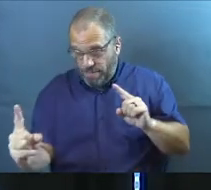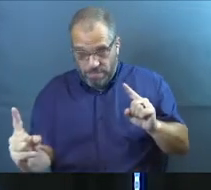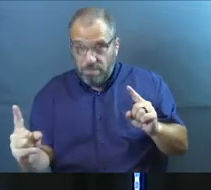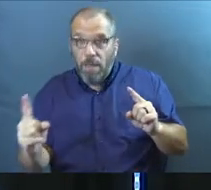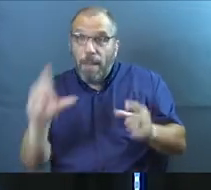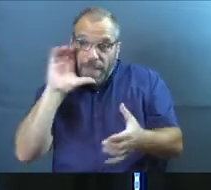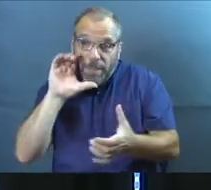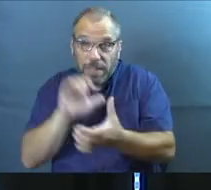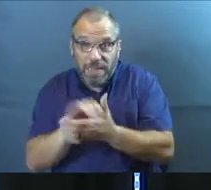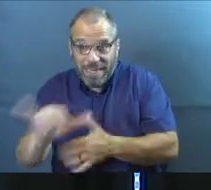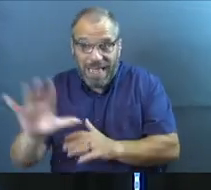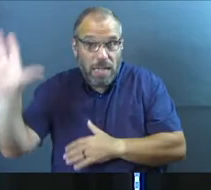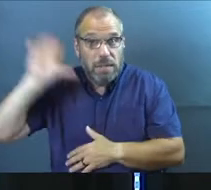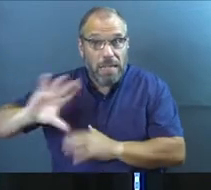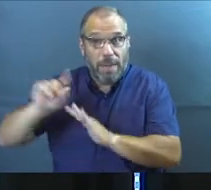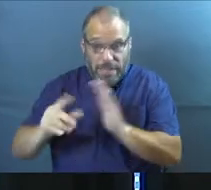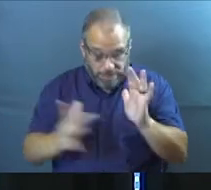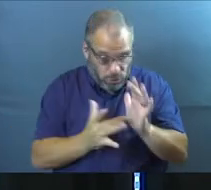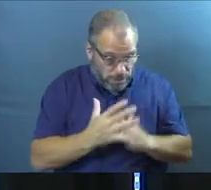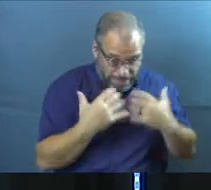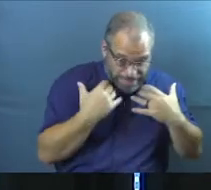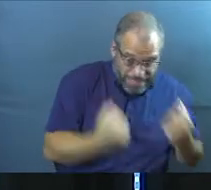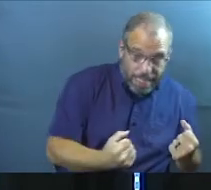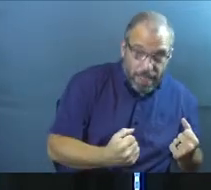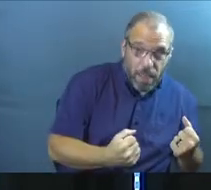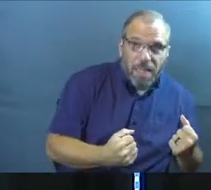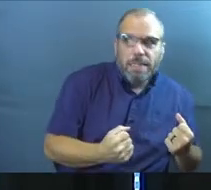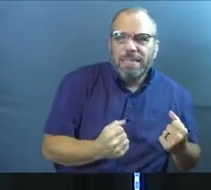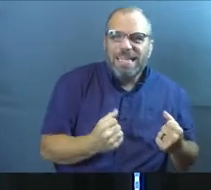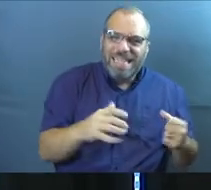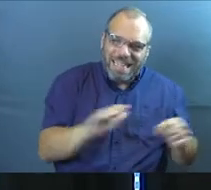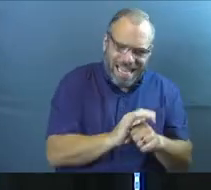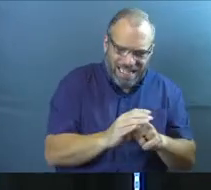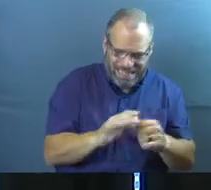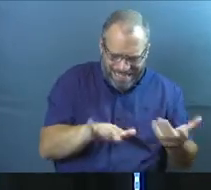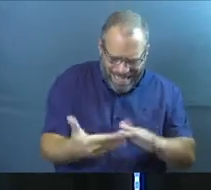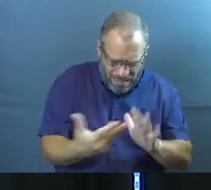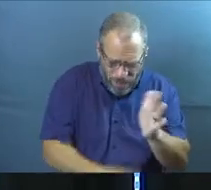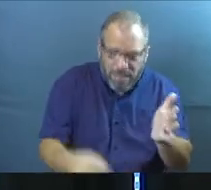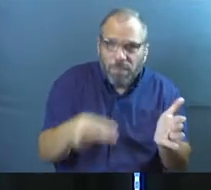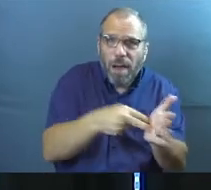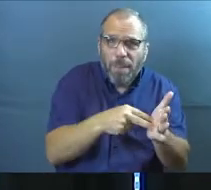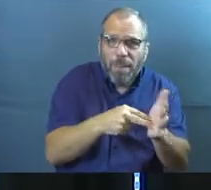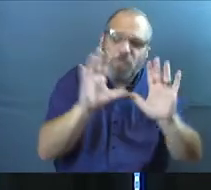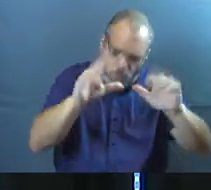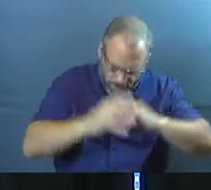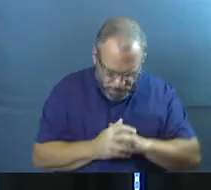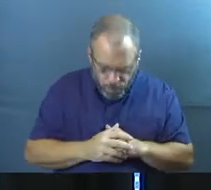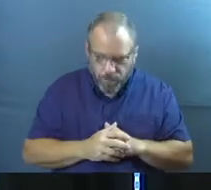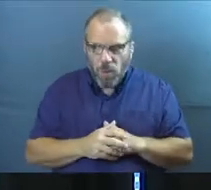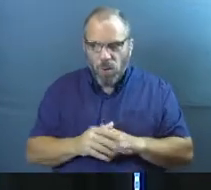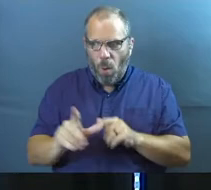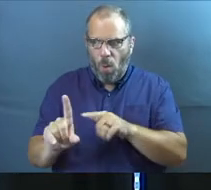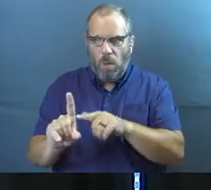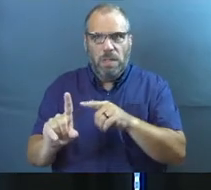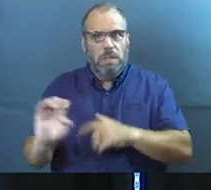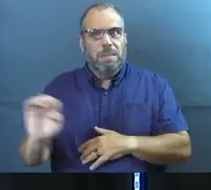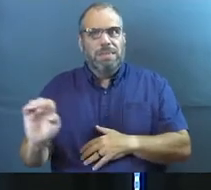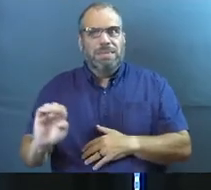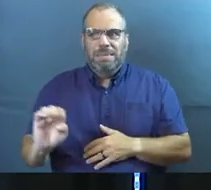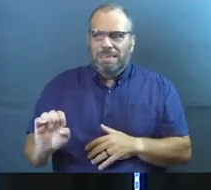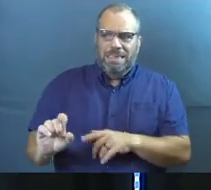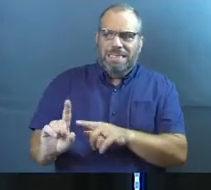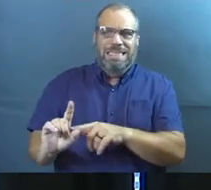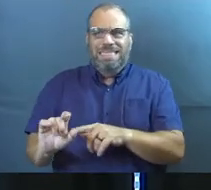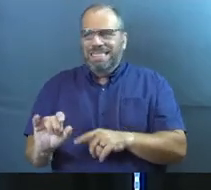lot of people at that time believed. Even though Jesus could heal people, they didn't think he could raise the dead. And so there was this urgency, right? Like